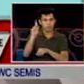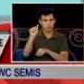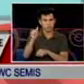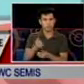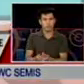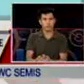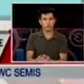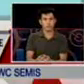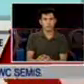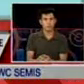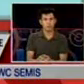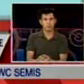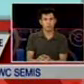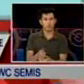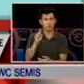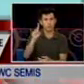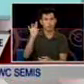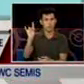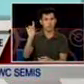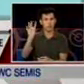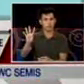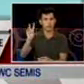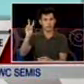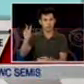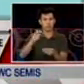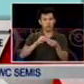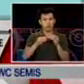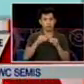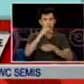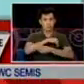1842. 1842. On.